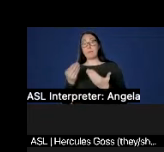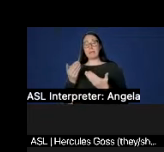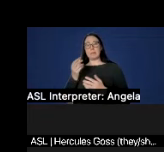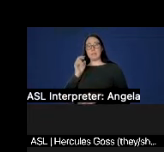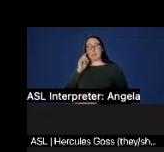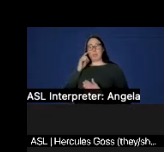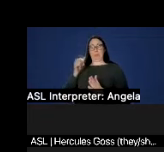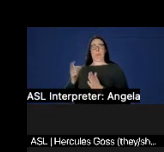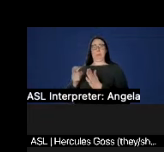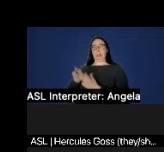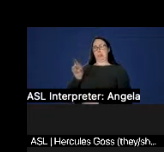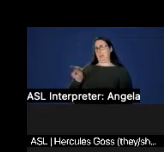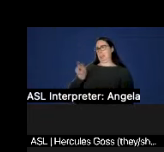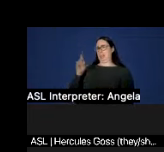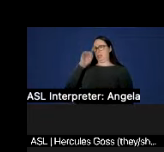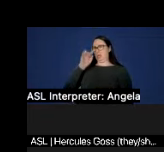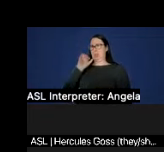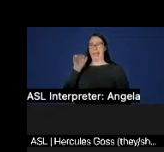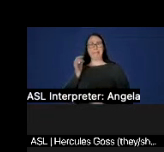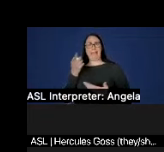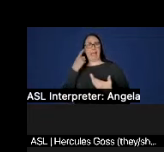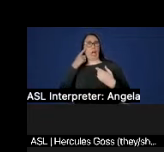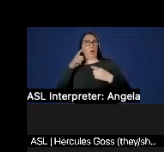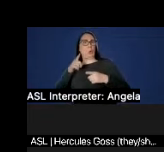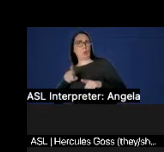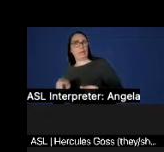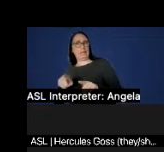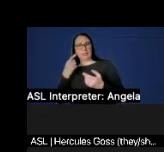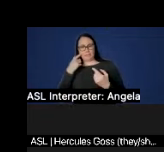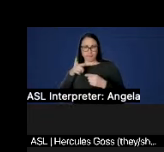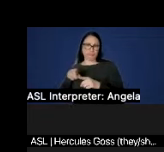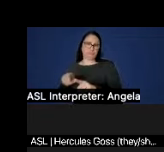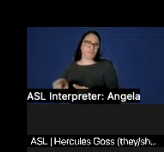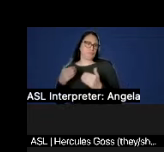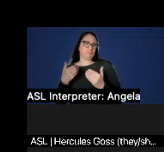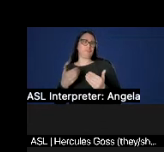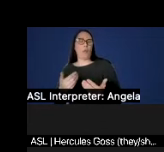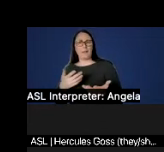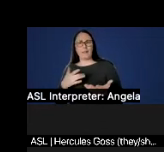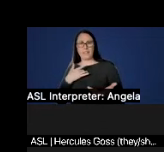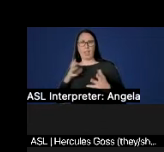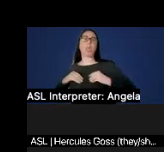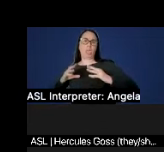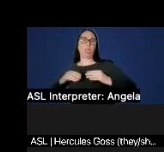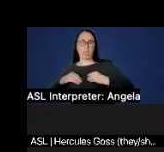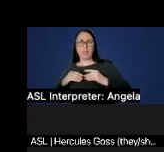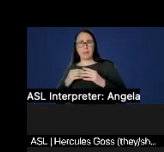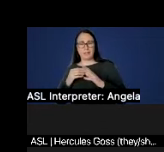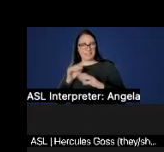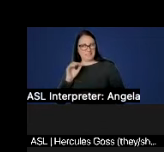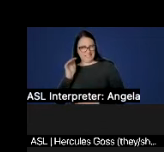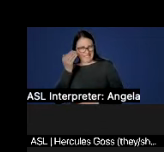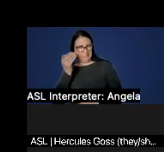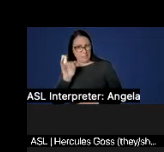to go along with things. They appeared to be pliant or agreeable to a situation